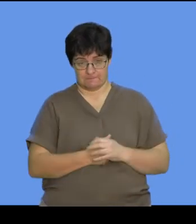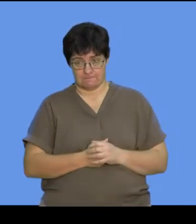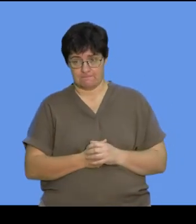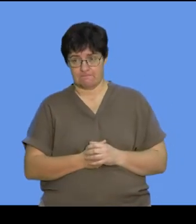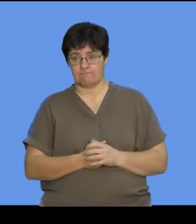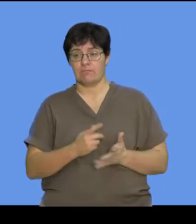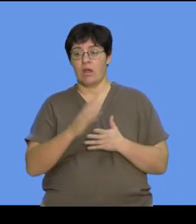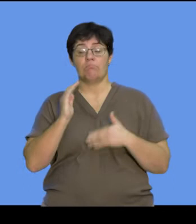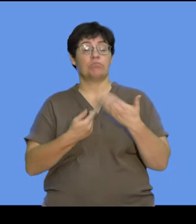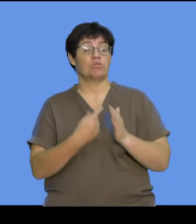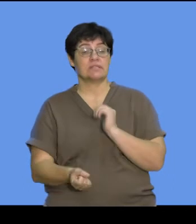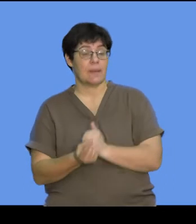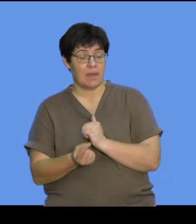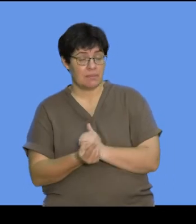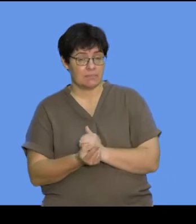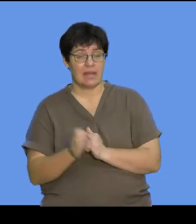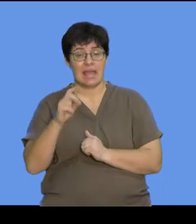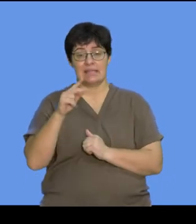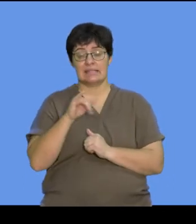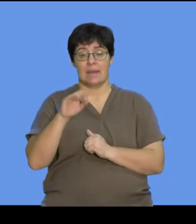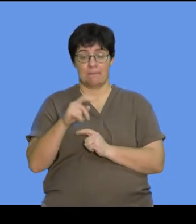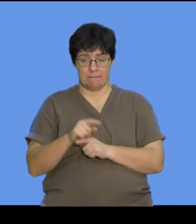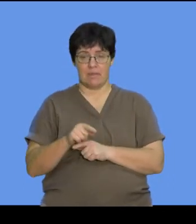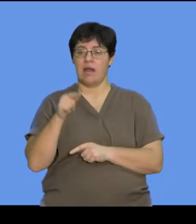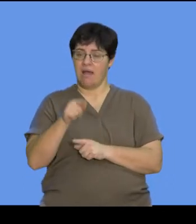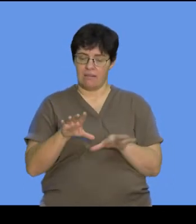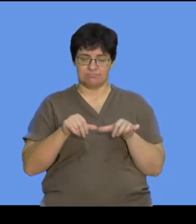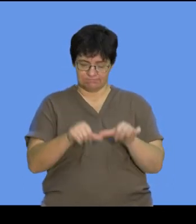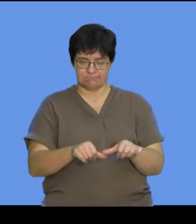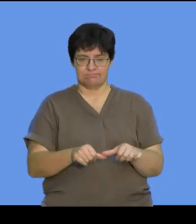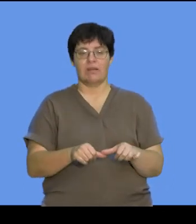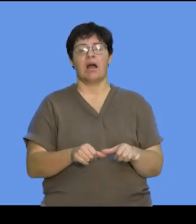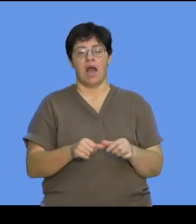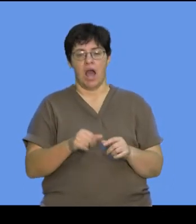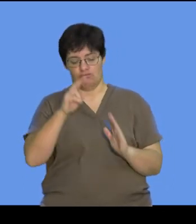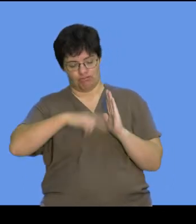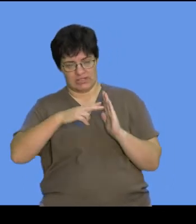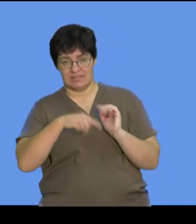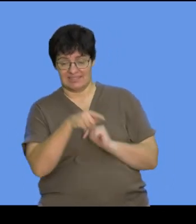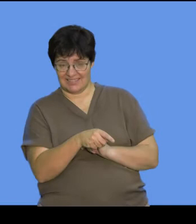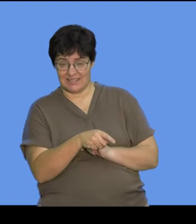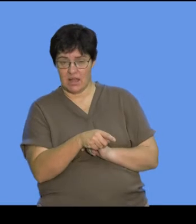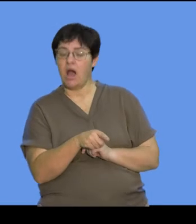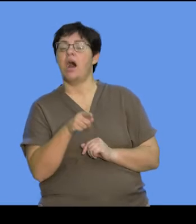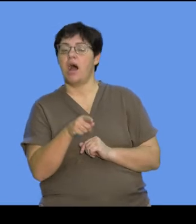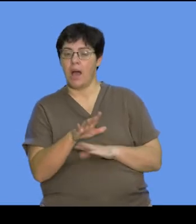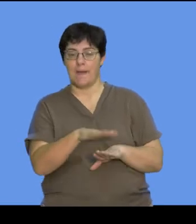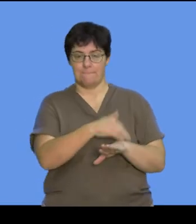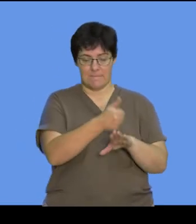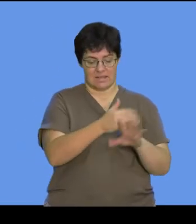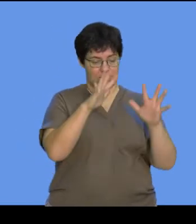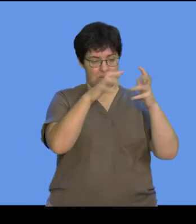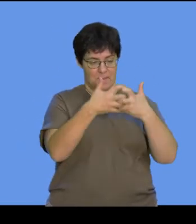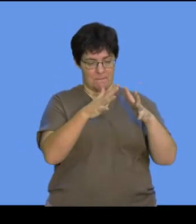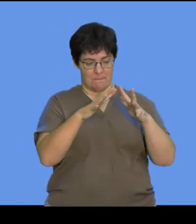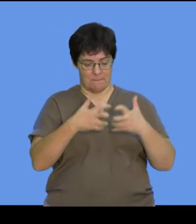strand. As this process occurs, the enzyme polymerase continues to read these strands, and it will help to